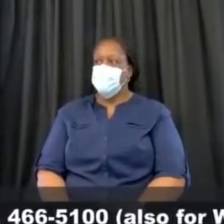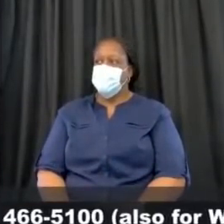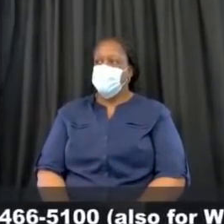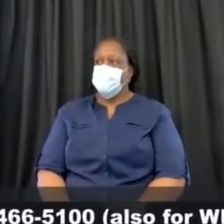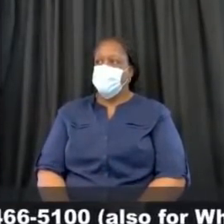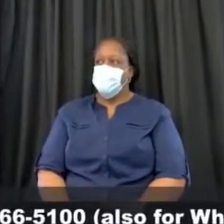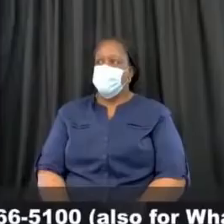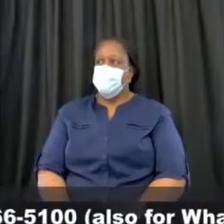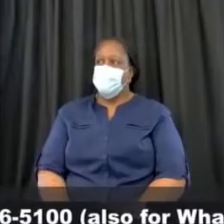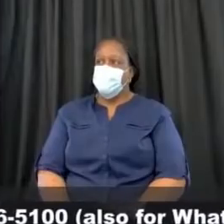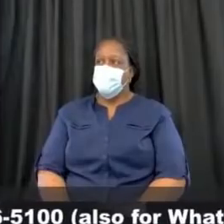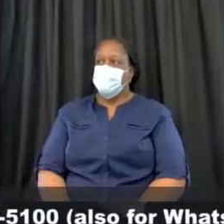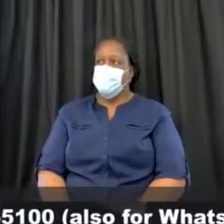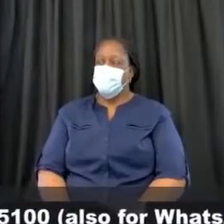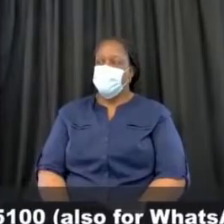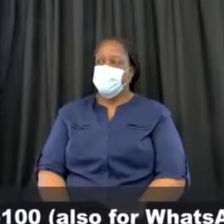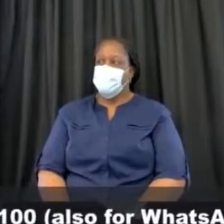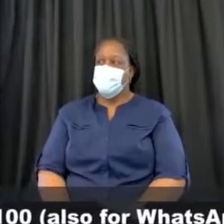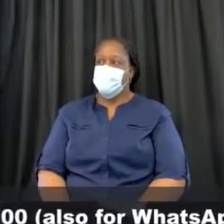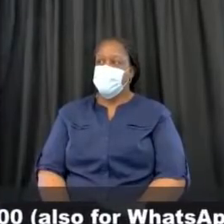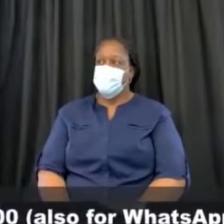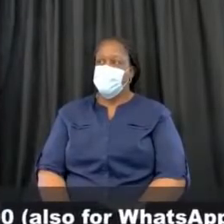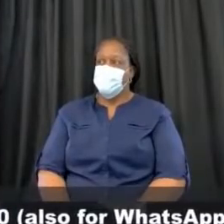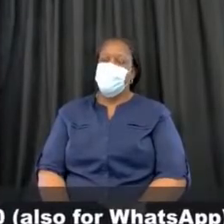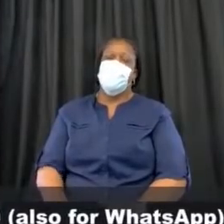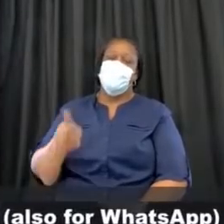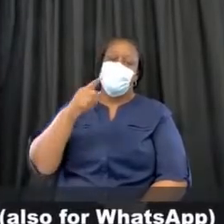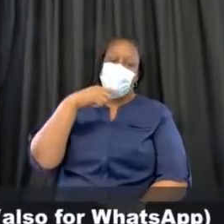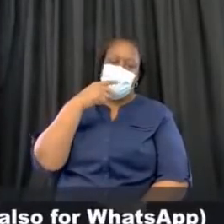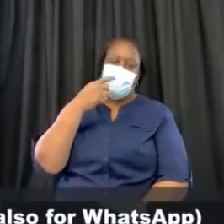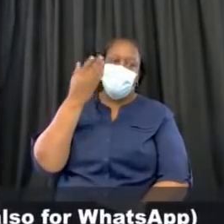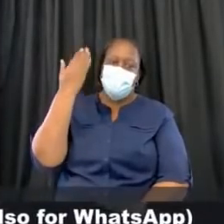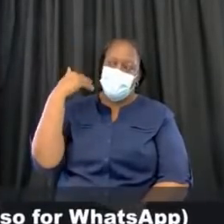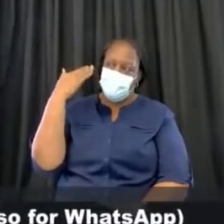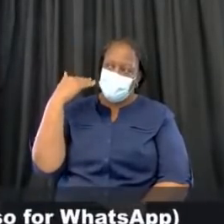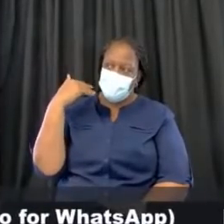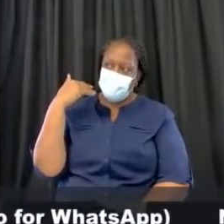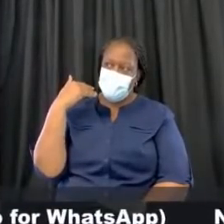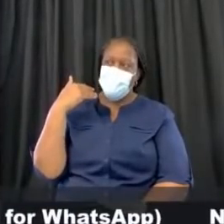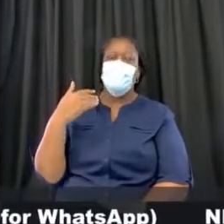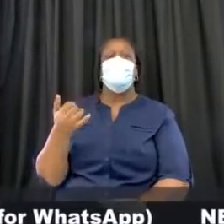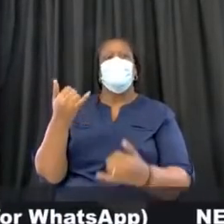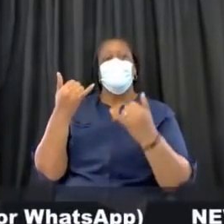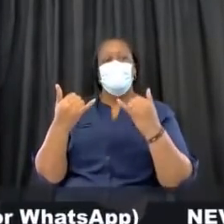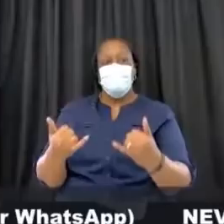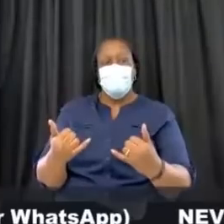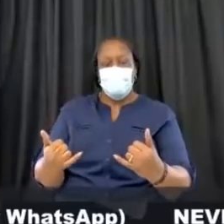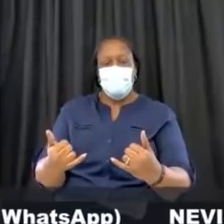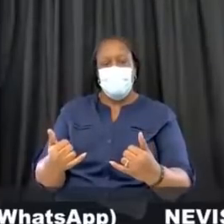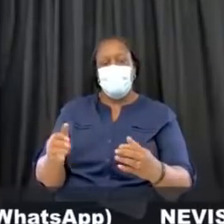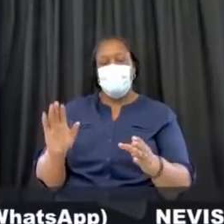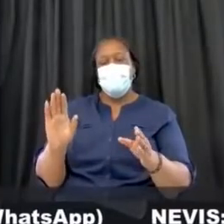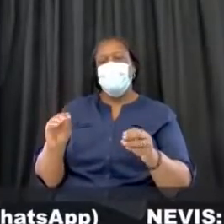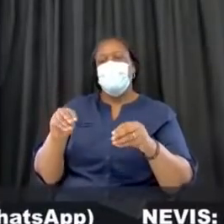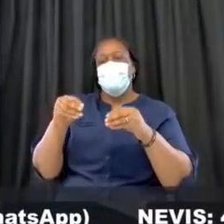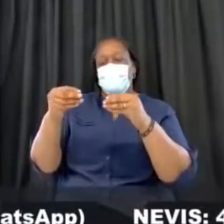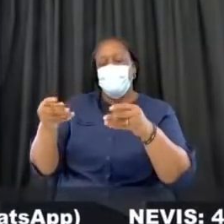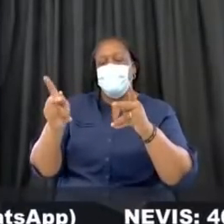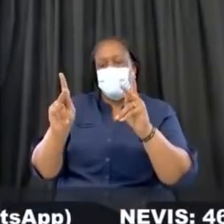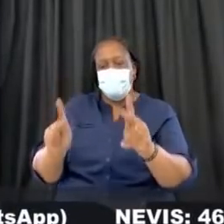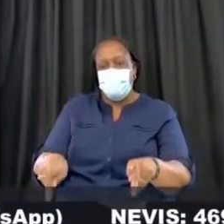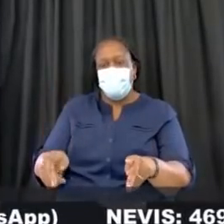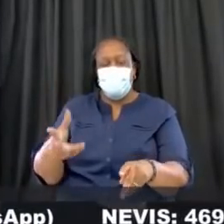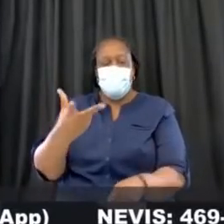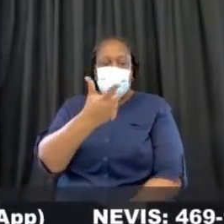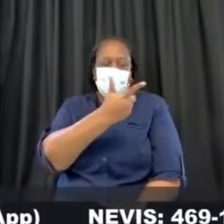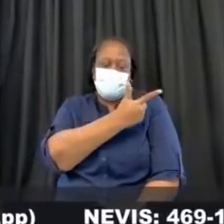Okay, so Mr. Williams, as I said in my presentation, we are presently administering the Pfizer-BioNTech vaccine. It has